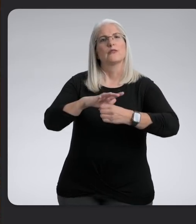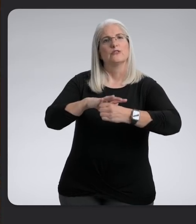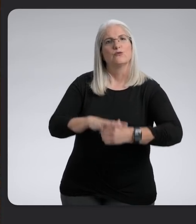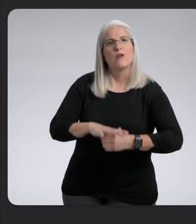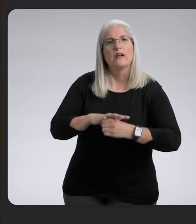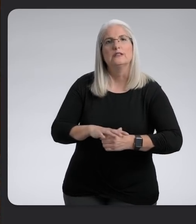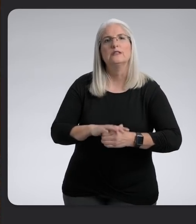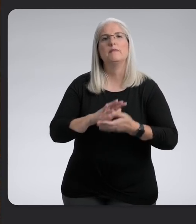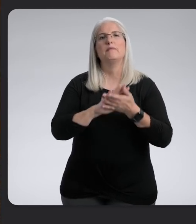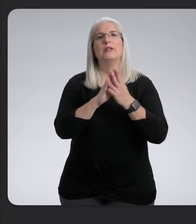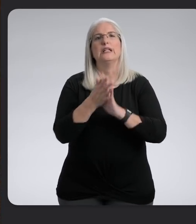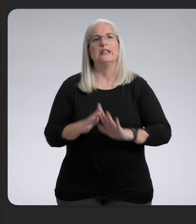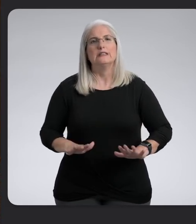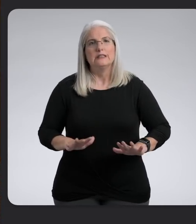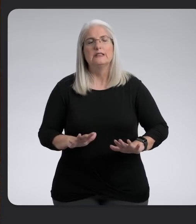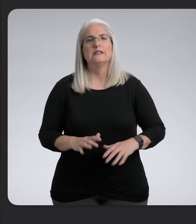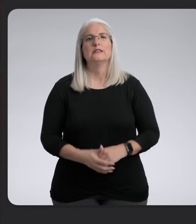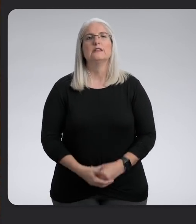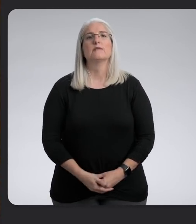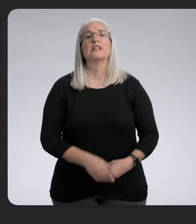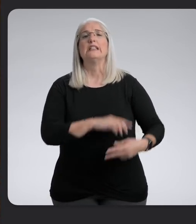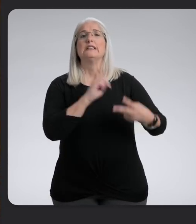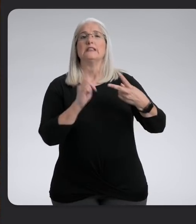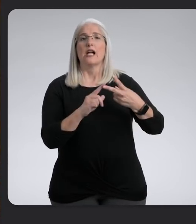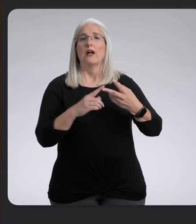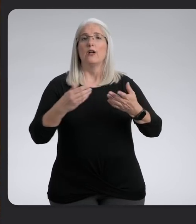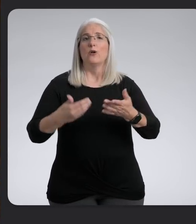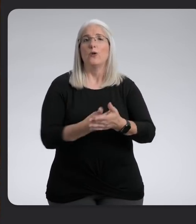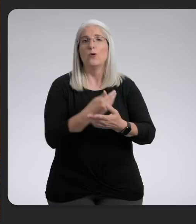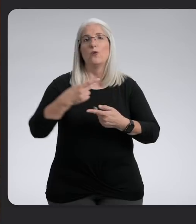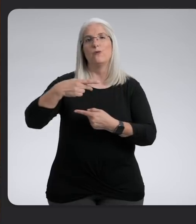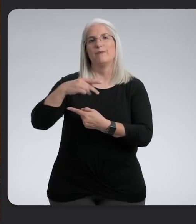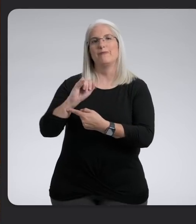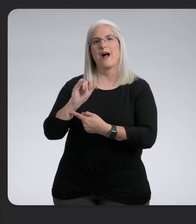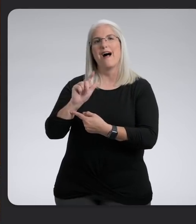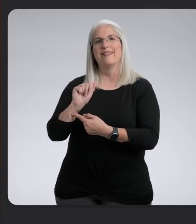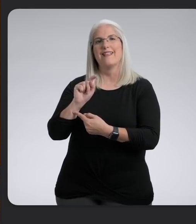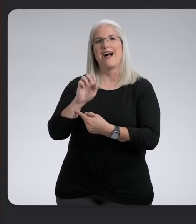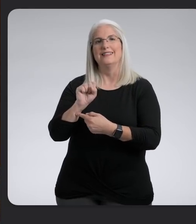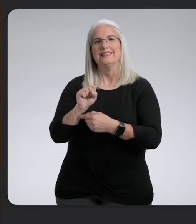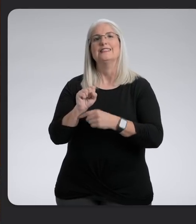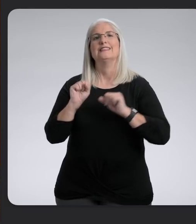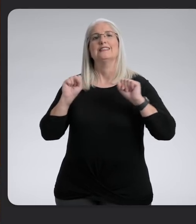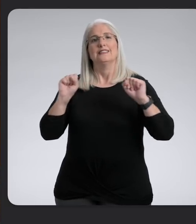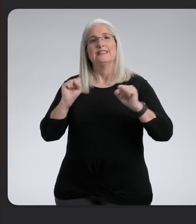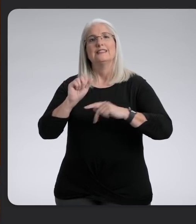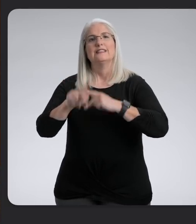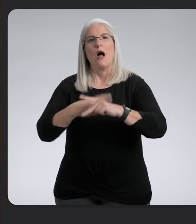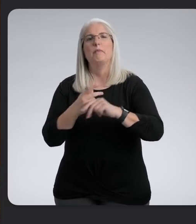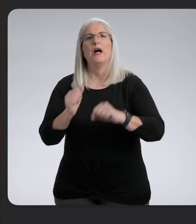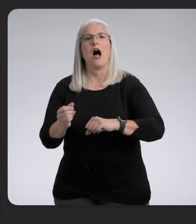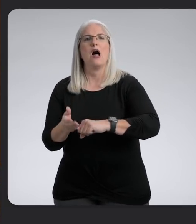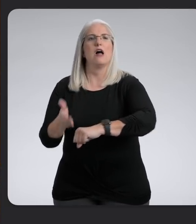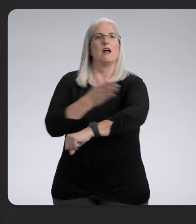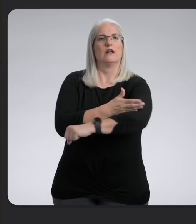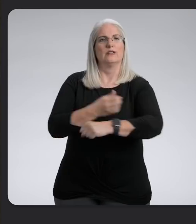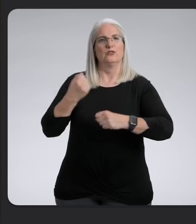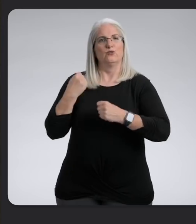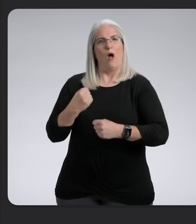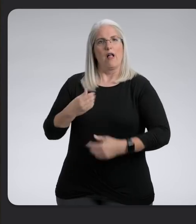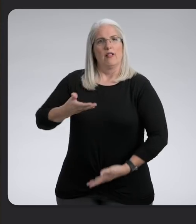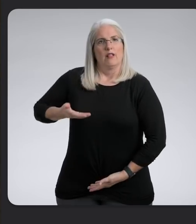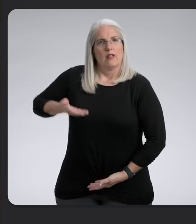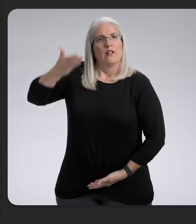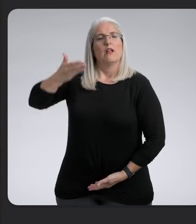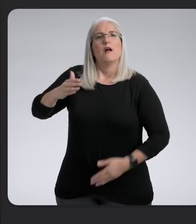mind. And a brand new Pilates workout type, which is one of the best ways to develop core strength, posture, balance, and flexibility.